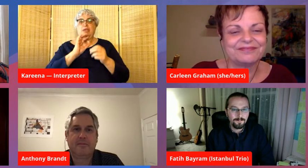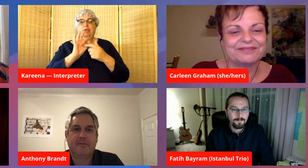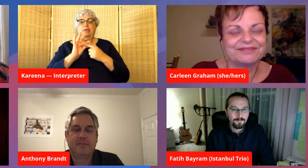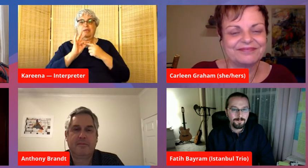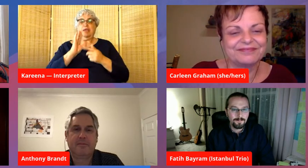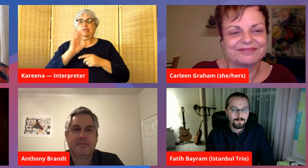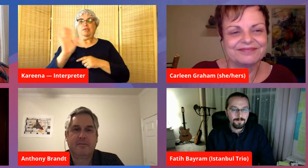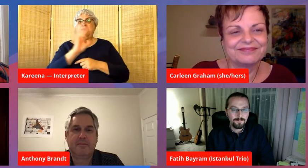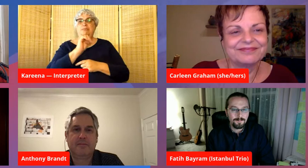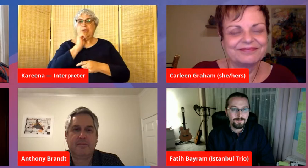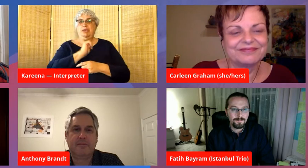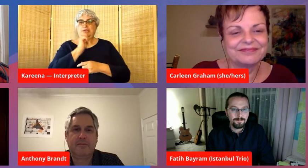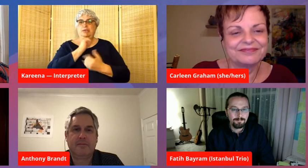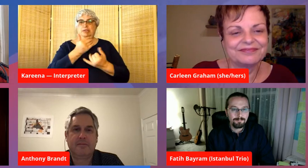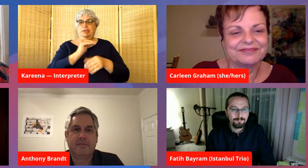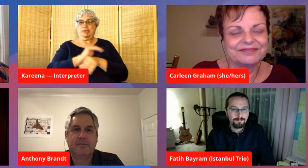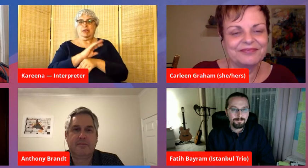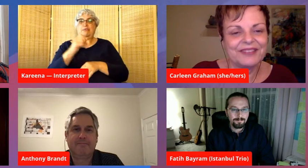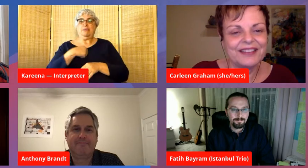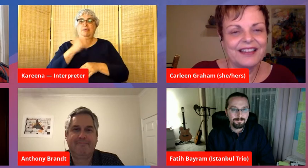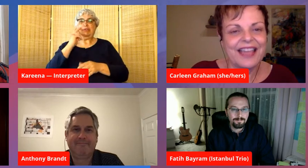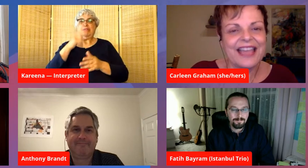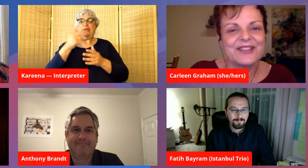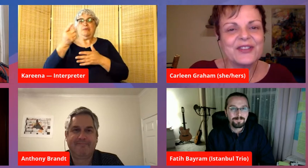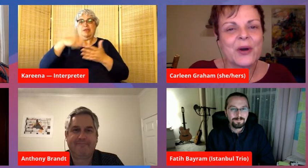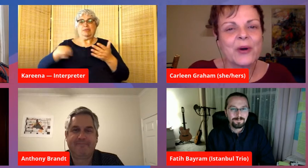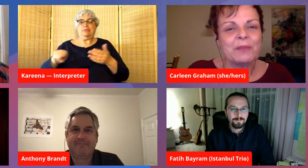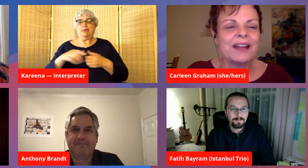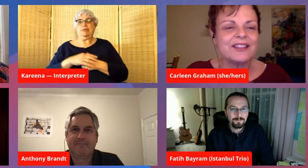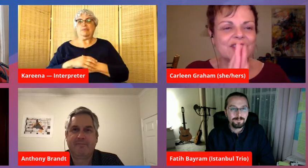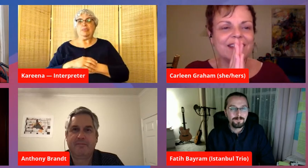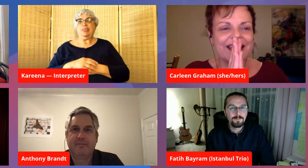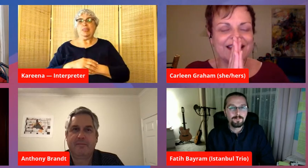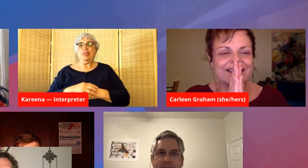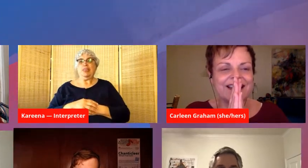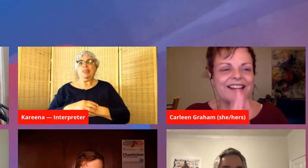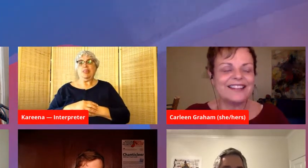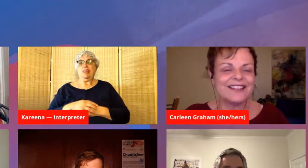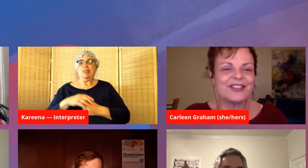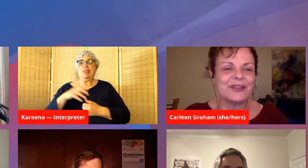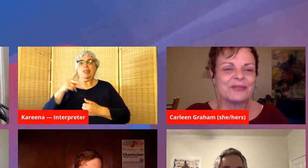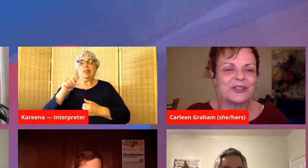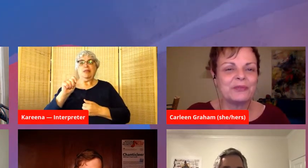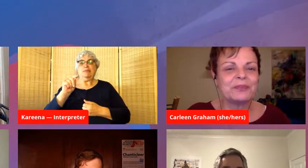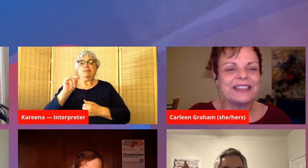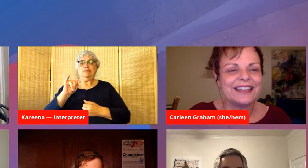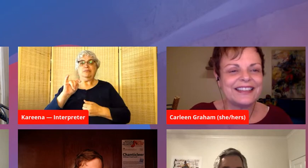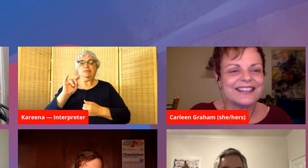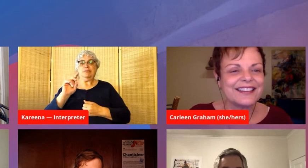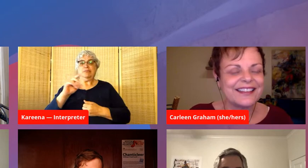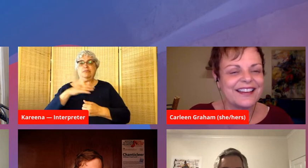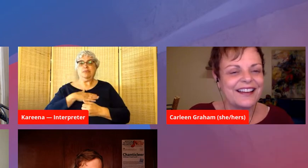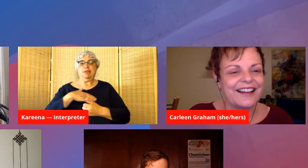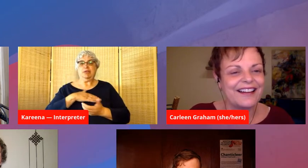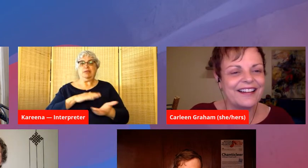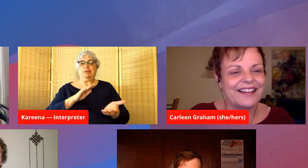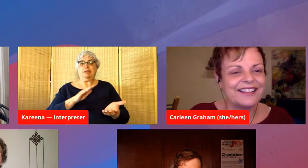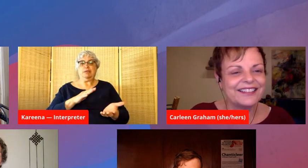and your patience this evening. And we'll see you next week. And so Pandit and Sashi, would you please